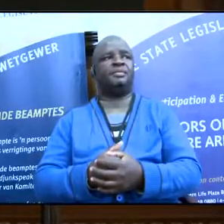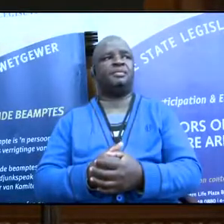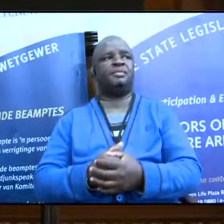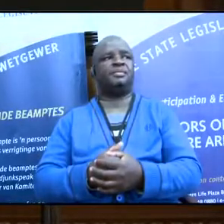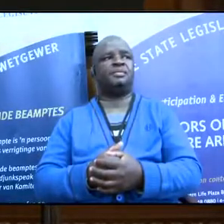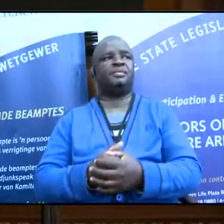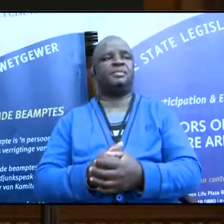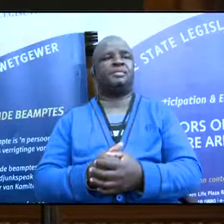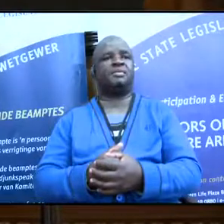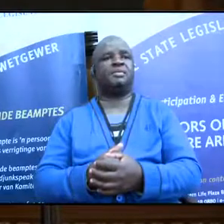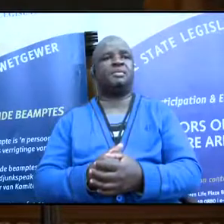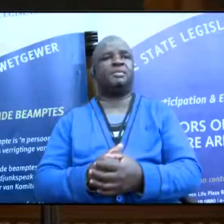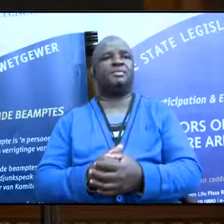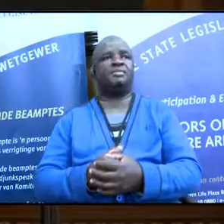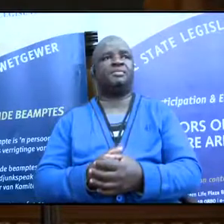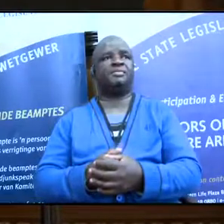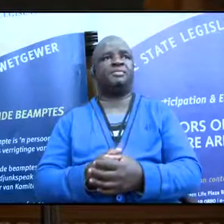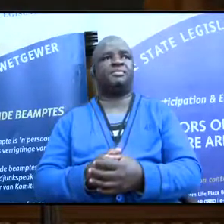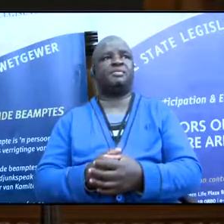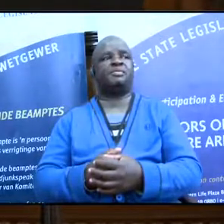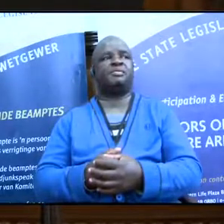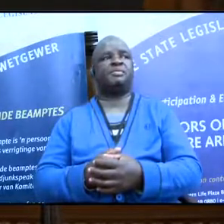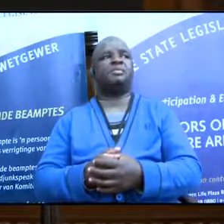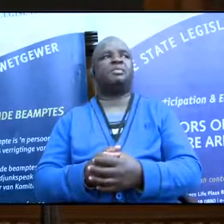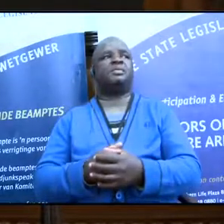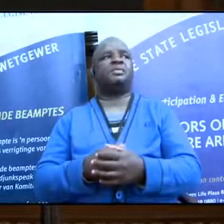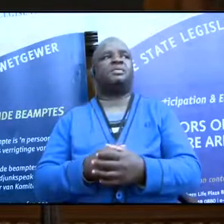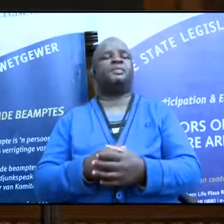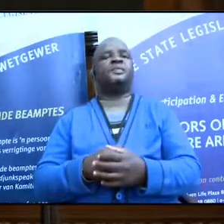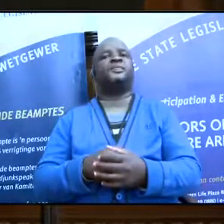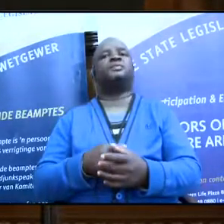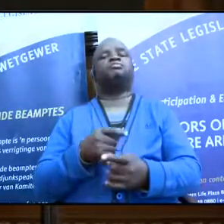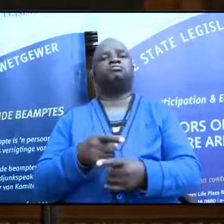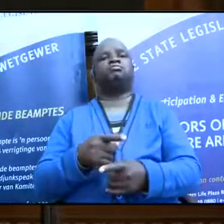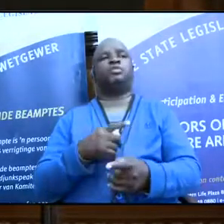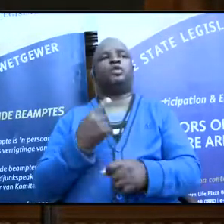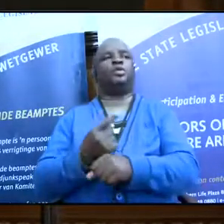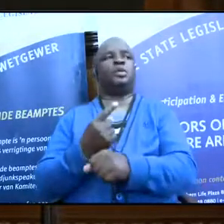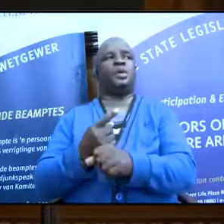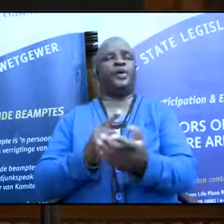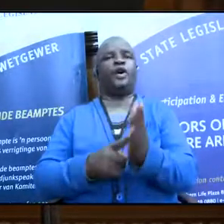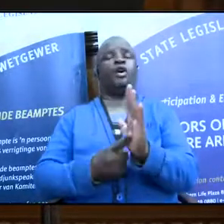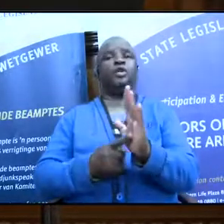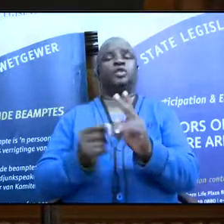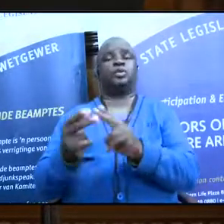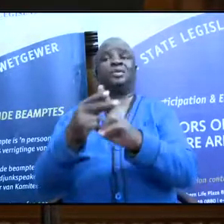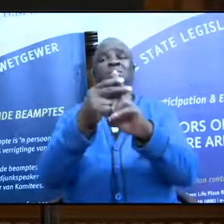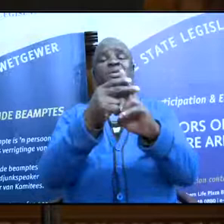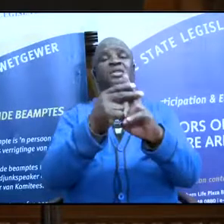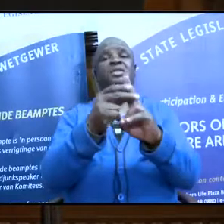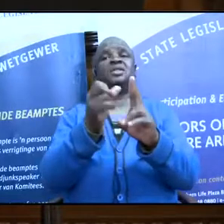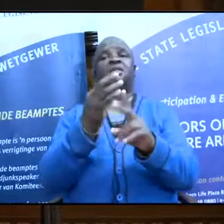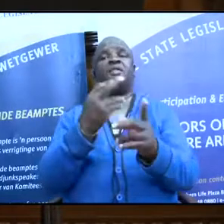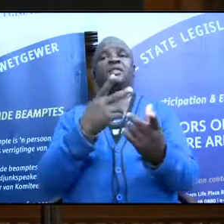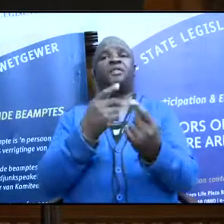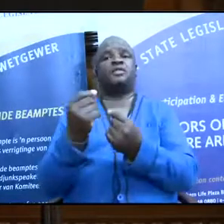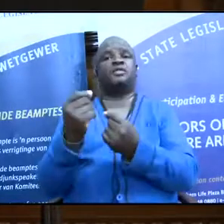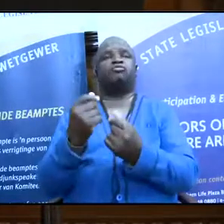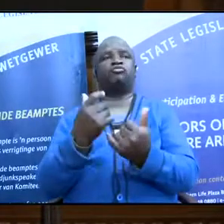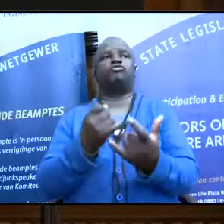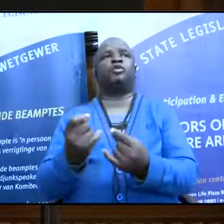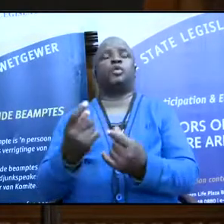it is always a very good show of unity and of purpose when issue is handled with more sensitivity